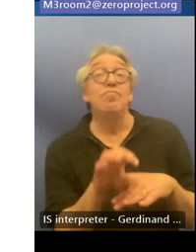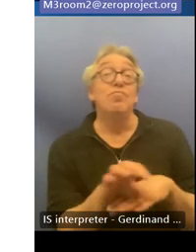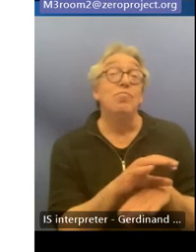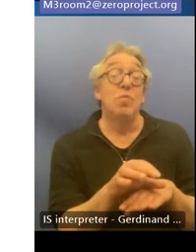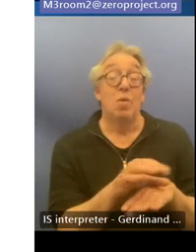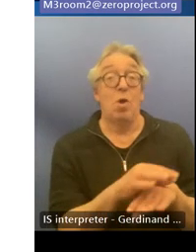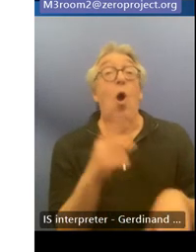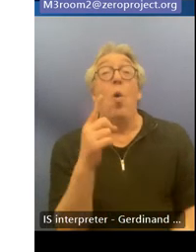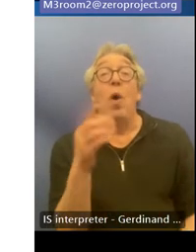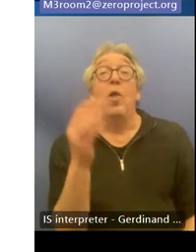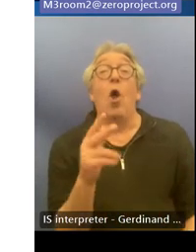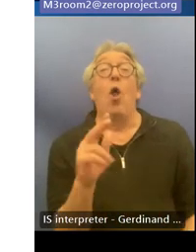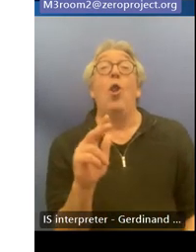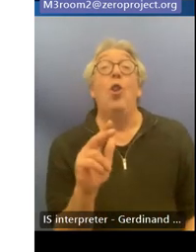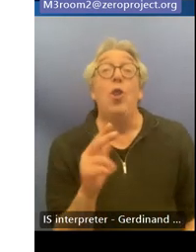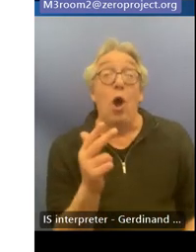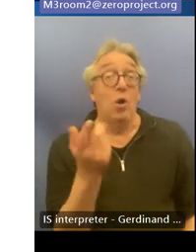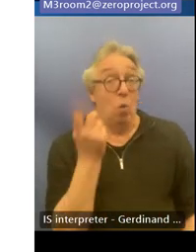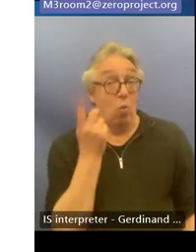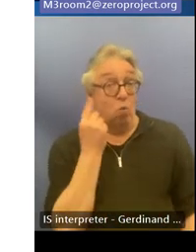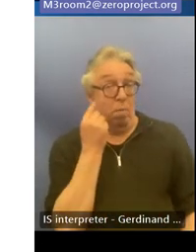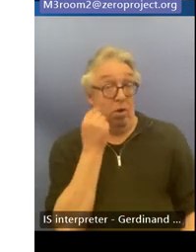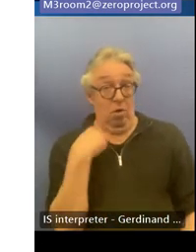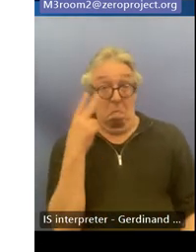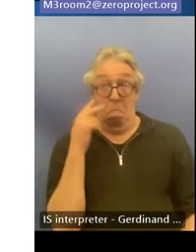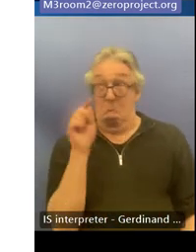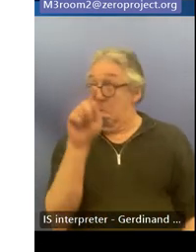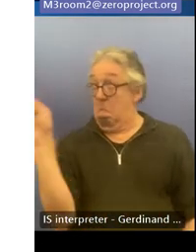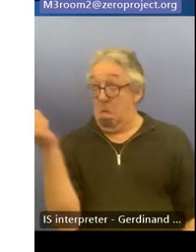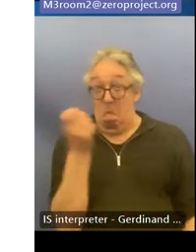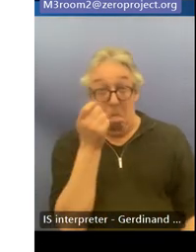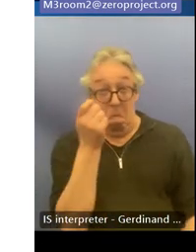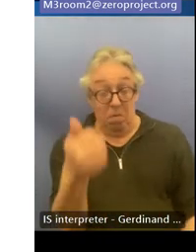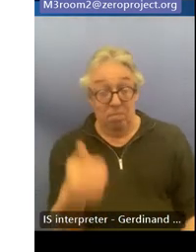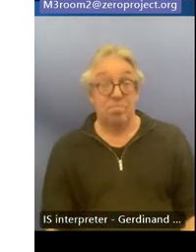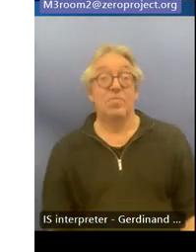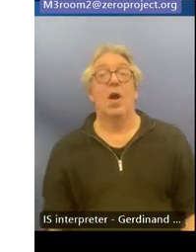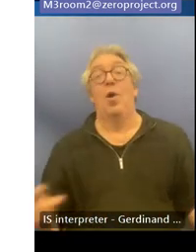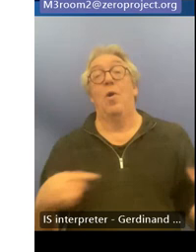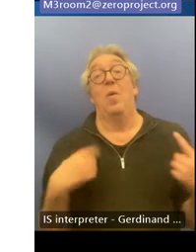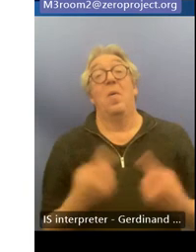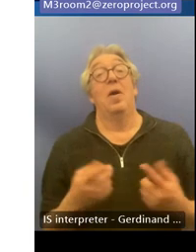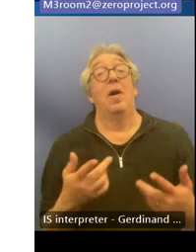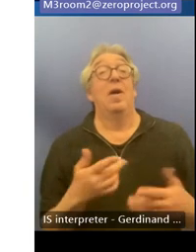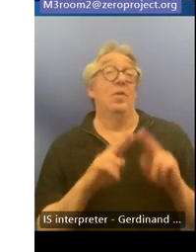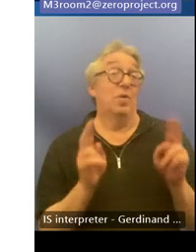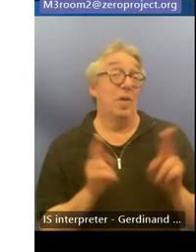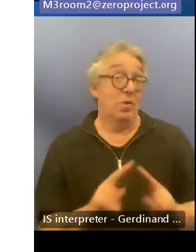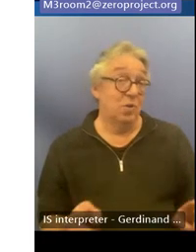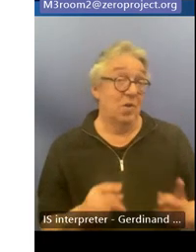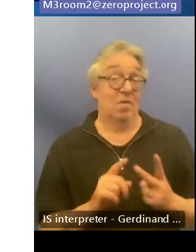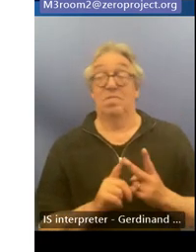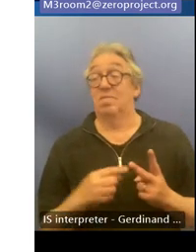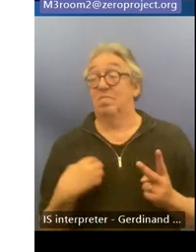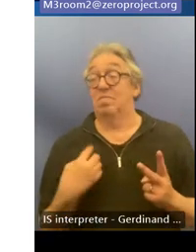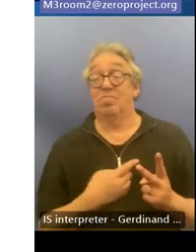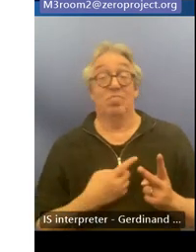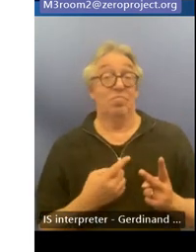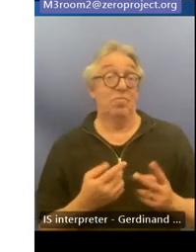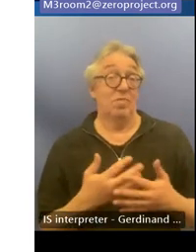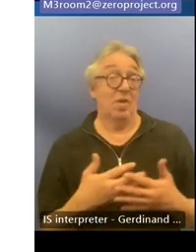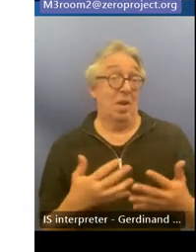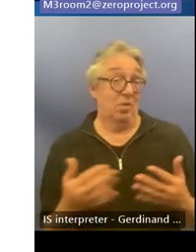very often. As I mentioned already, we're multilingual, we're international, and we